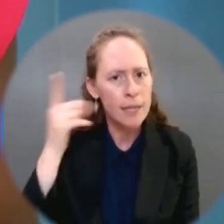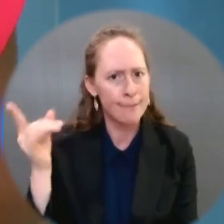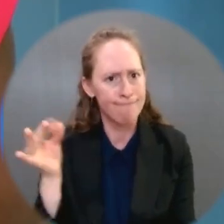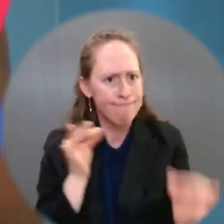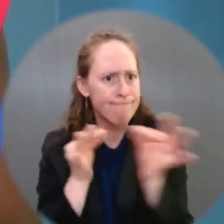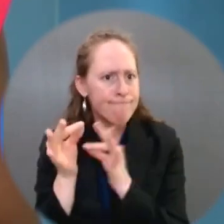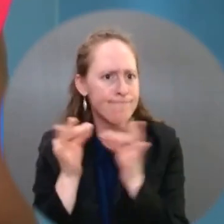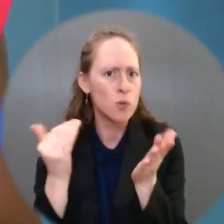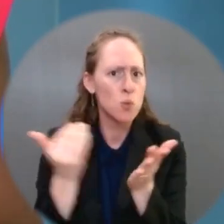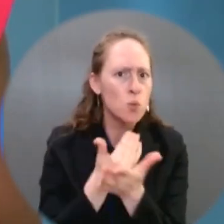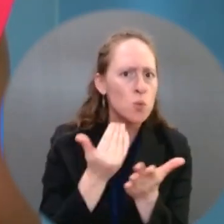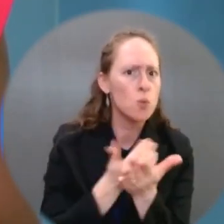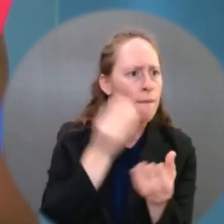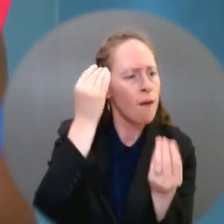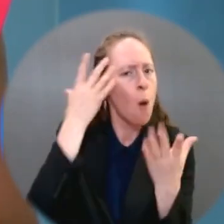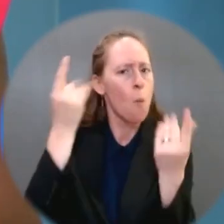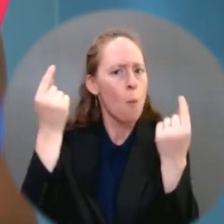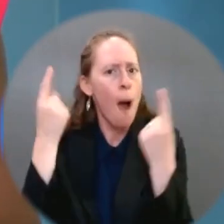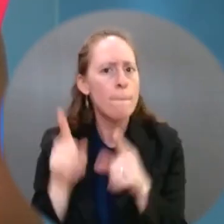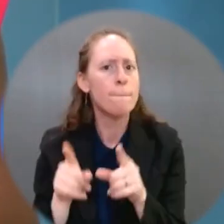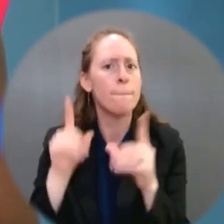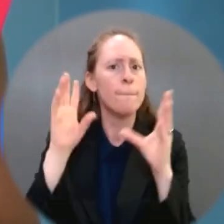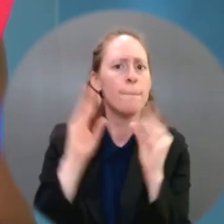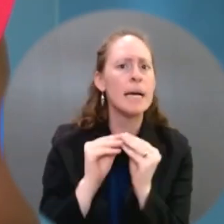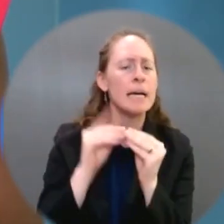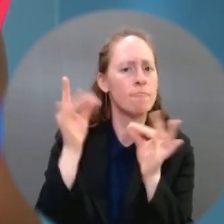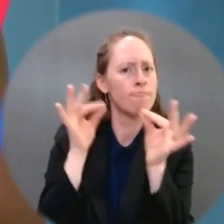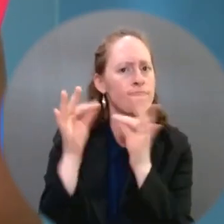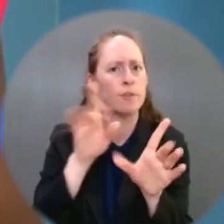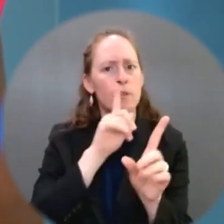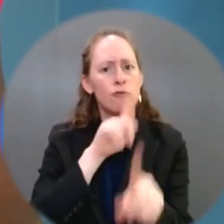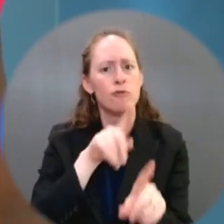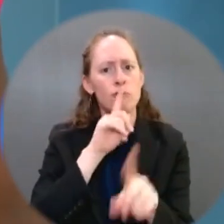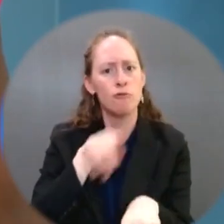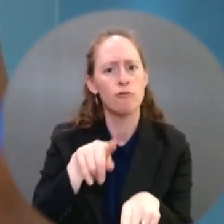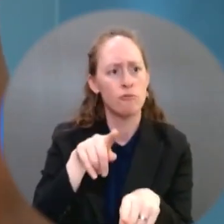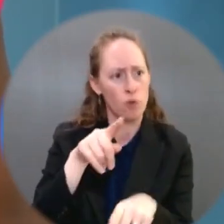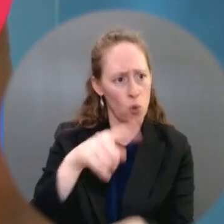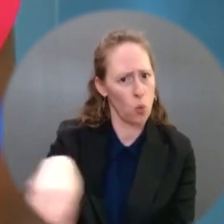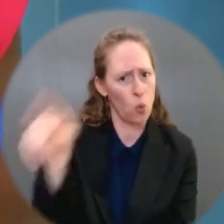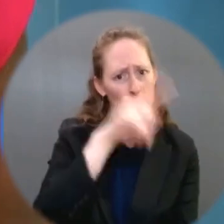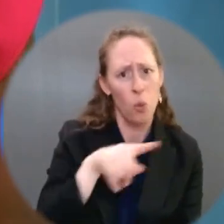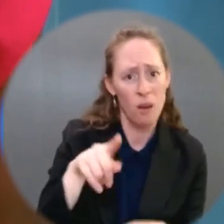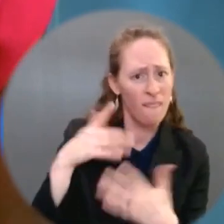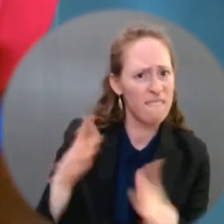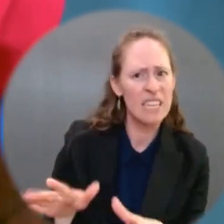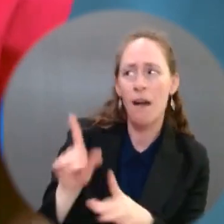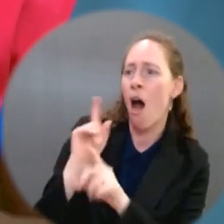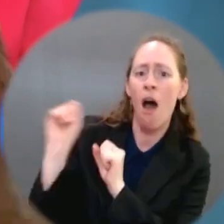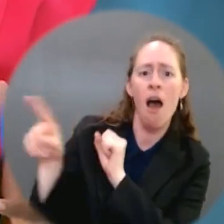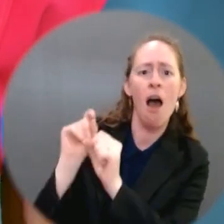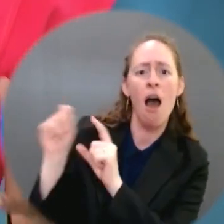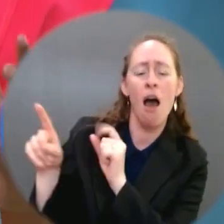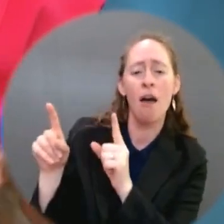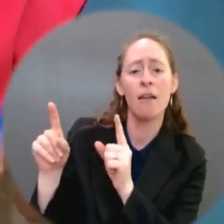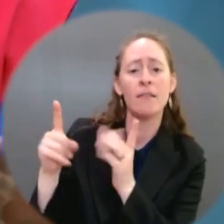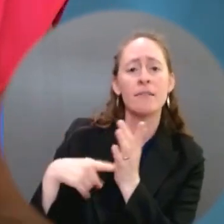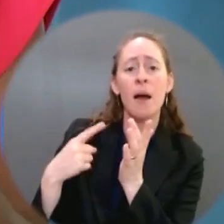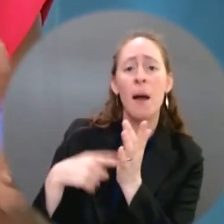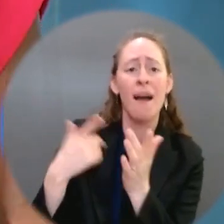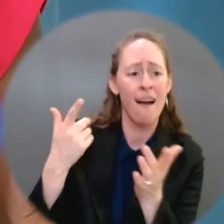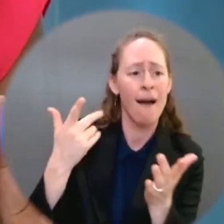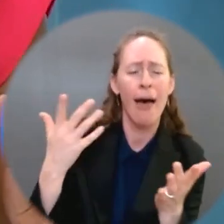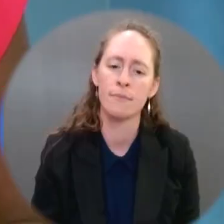himself what occurred in the bilat, and also you all were able to ask questions. Sometimes it is not perfect.